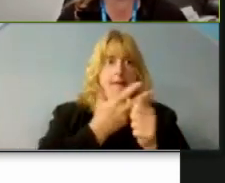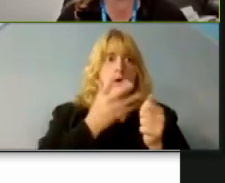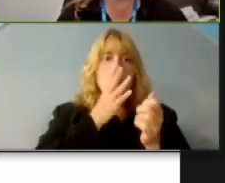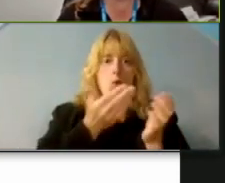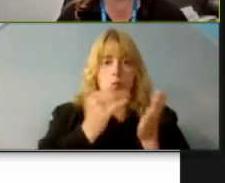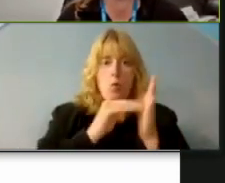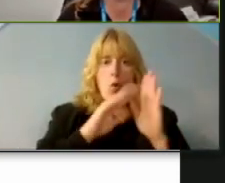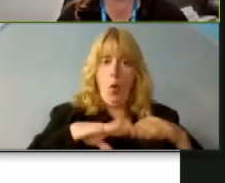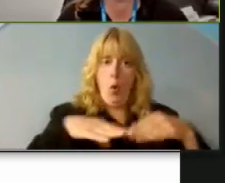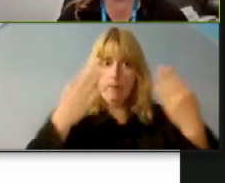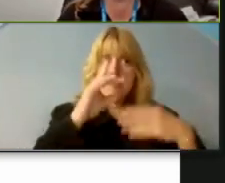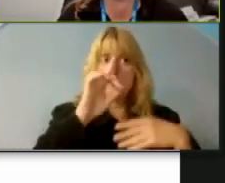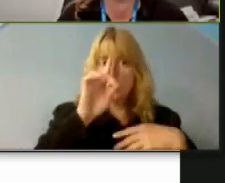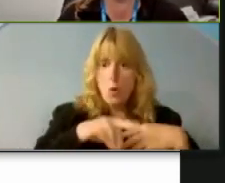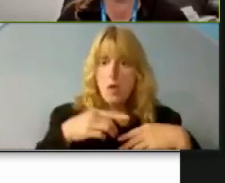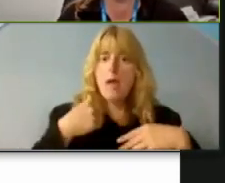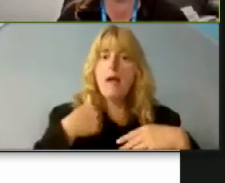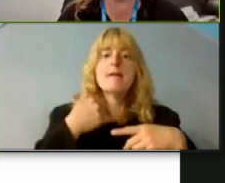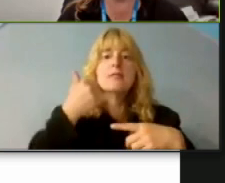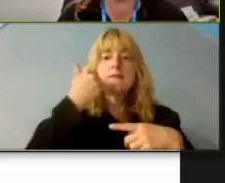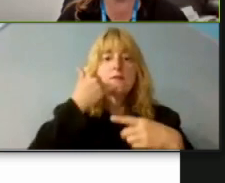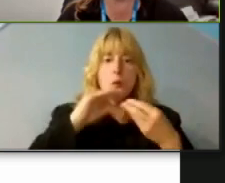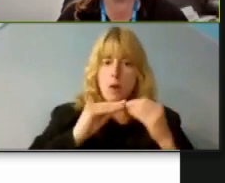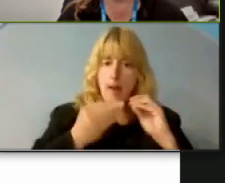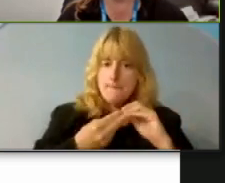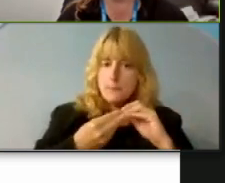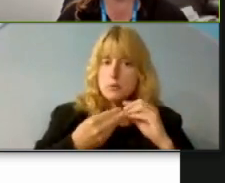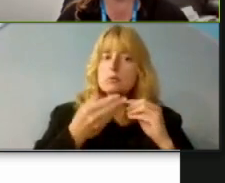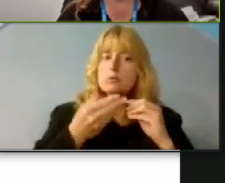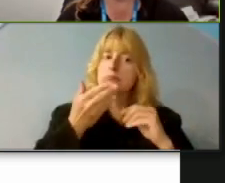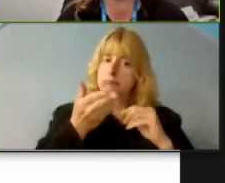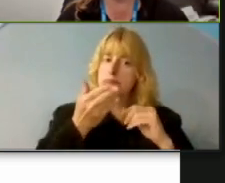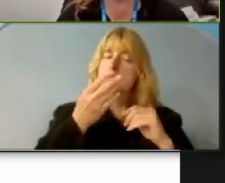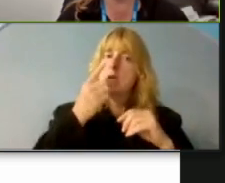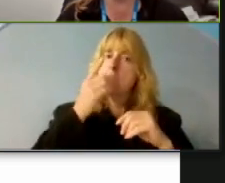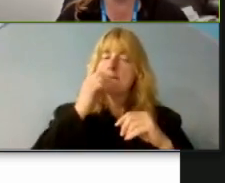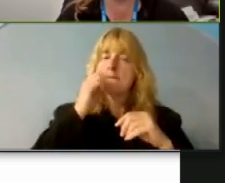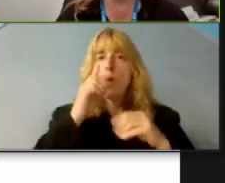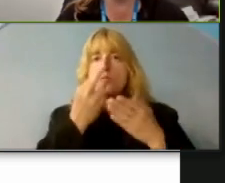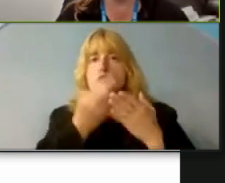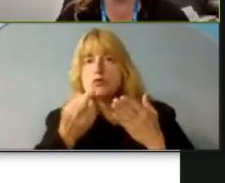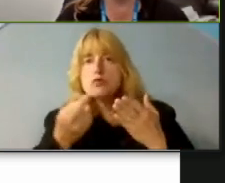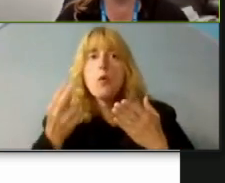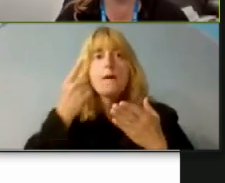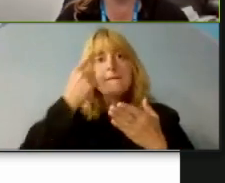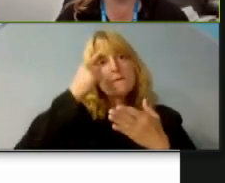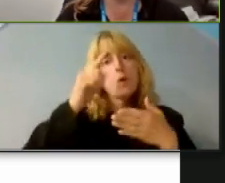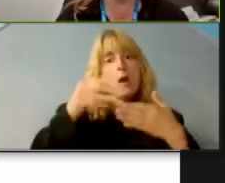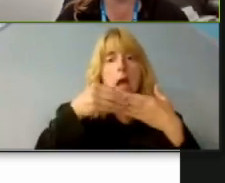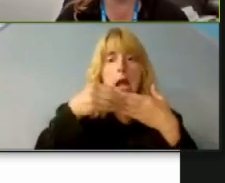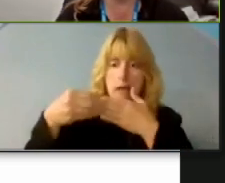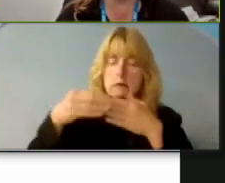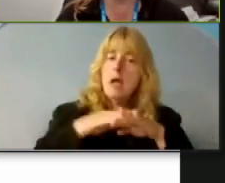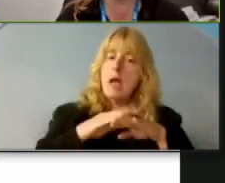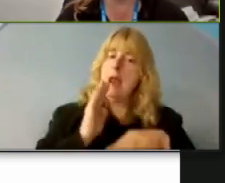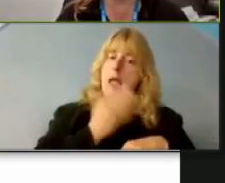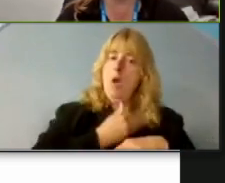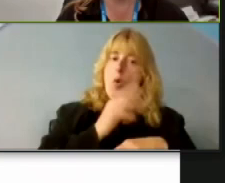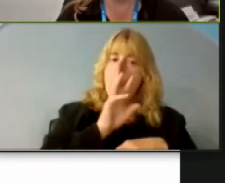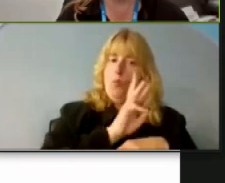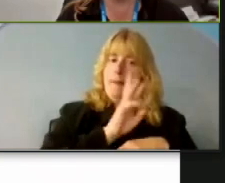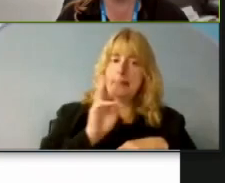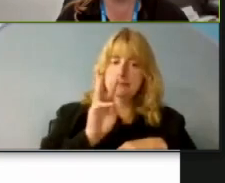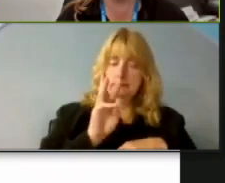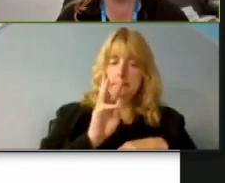many of our trusted resources and guidance details are available on our website. That website is